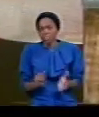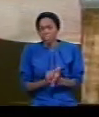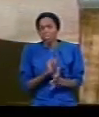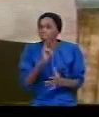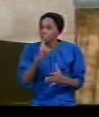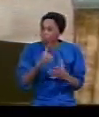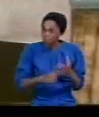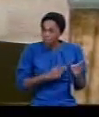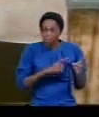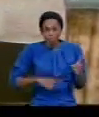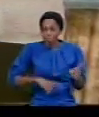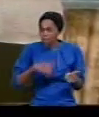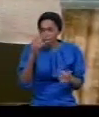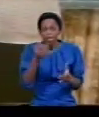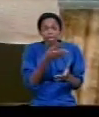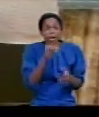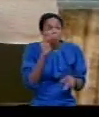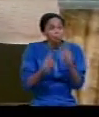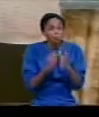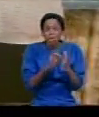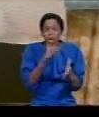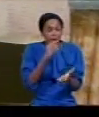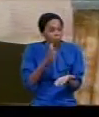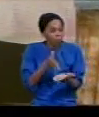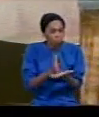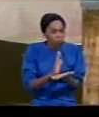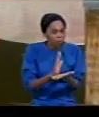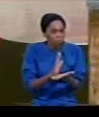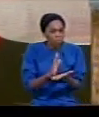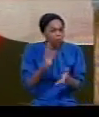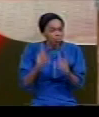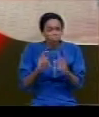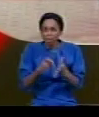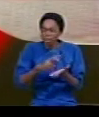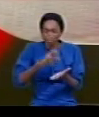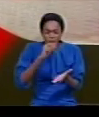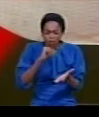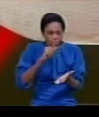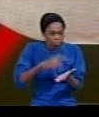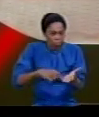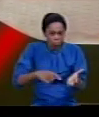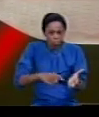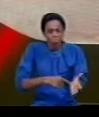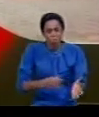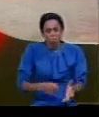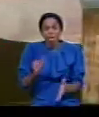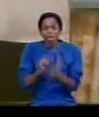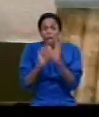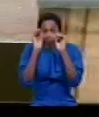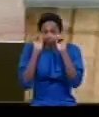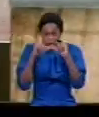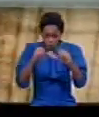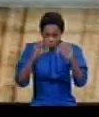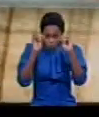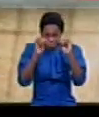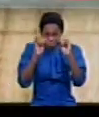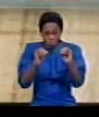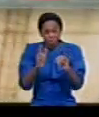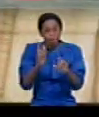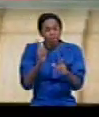they are incorrigible teachers who breach lawlessness and lasciviousness. We're looking